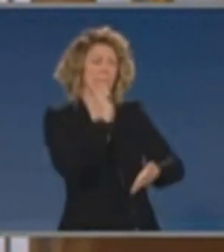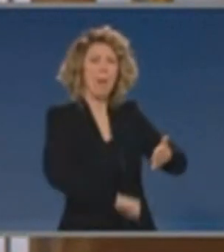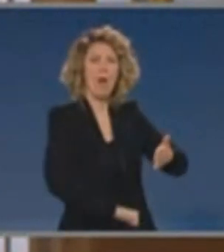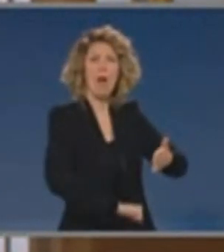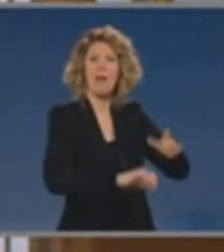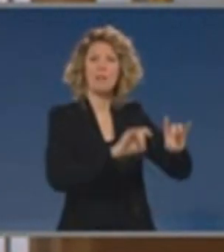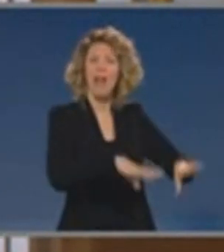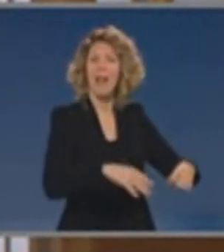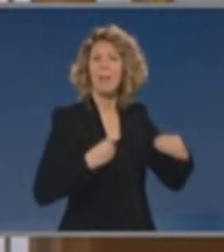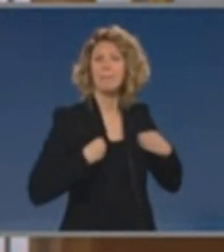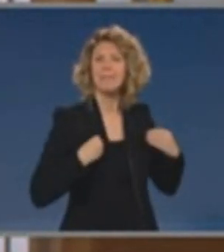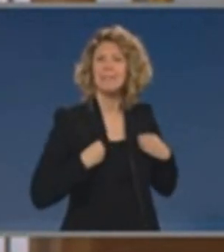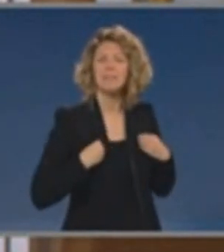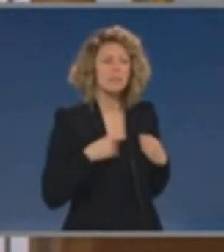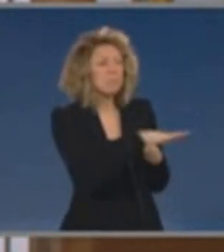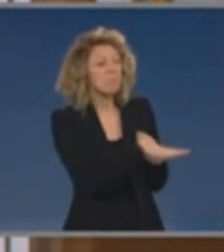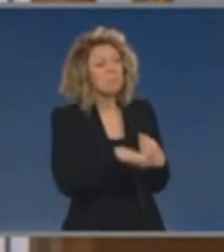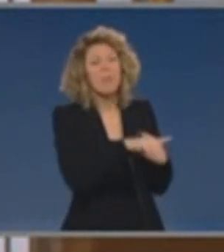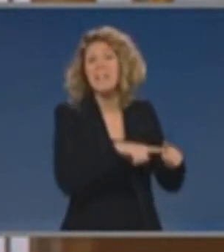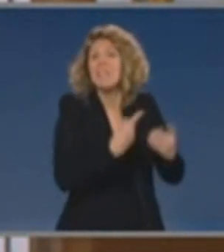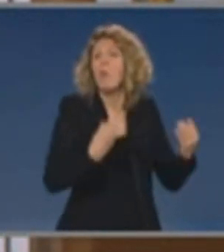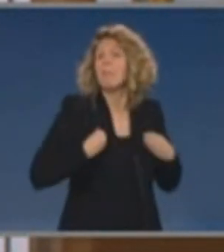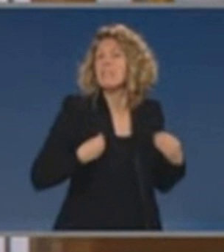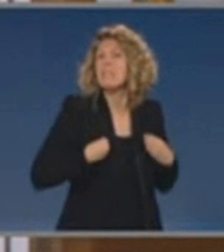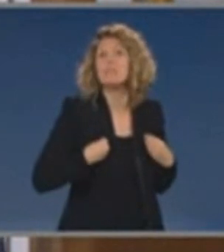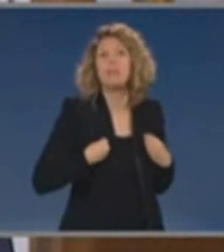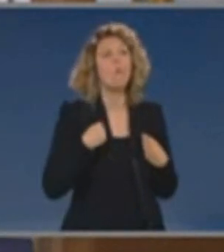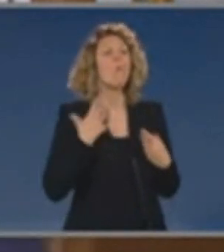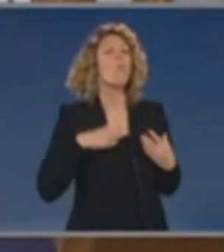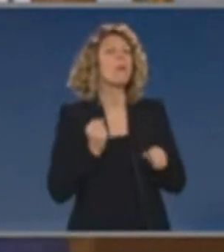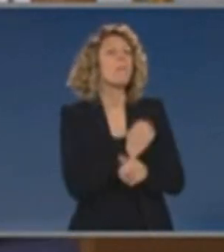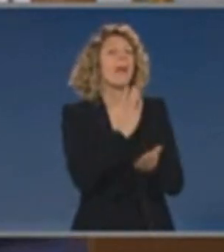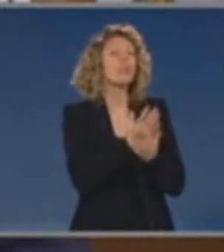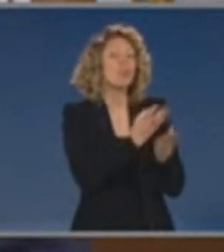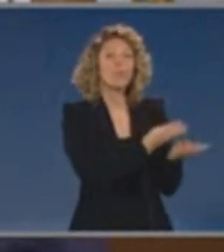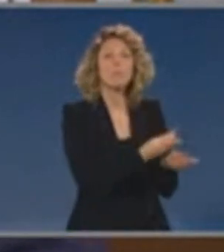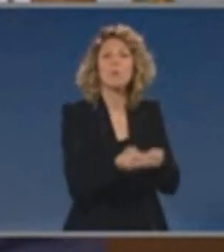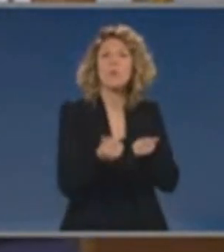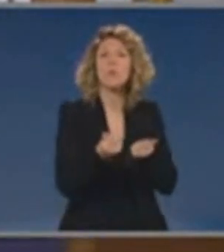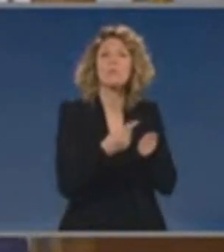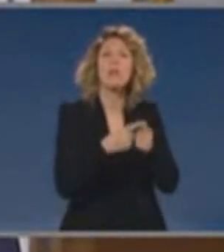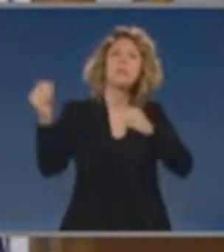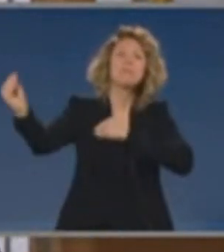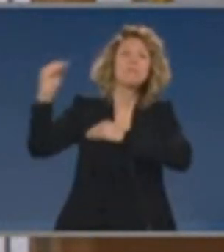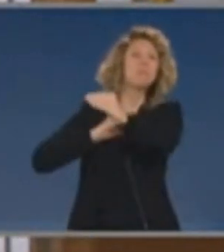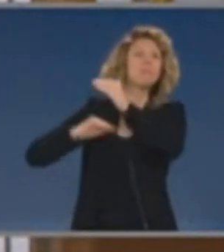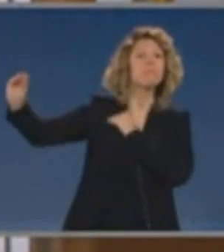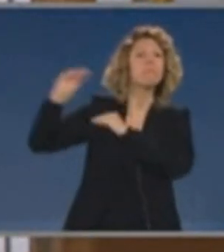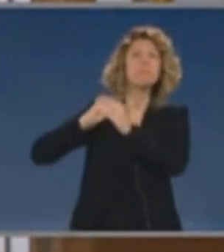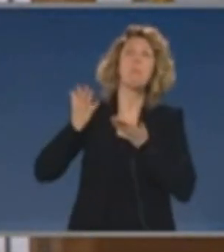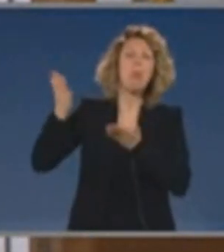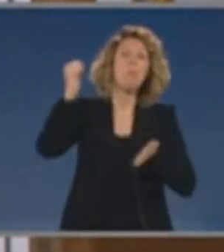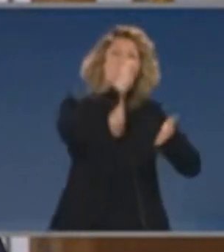those investments are in non-sensitive sectors, we want to streamline and speed up that process.